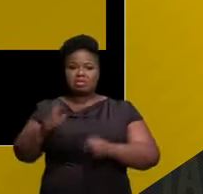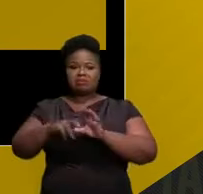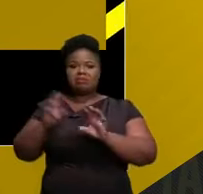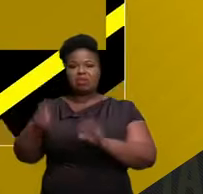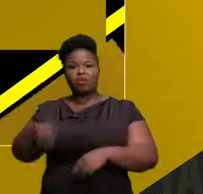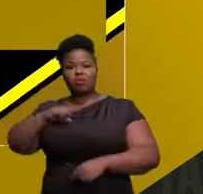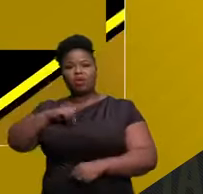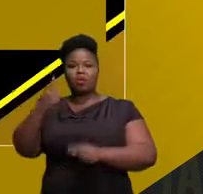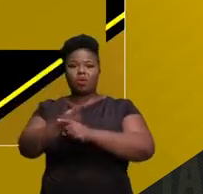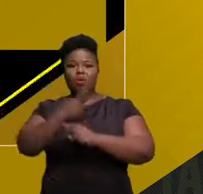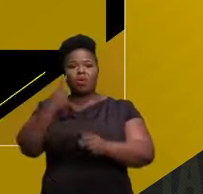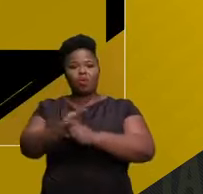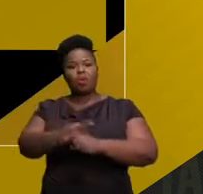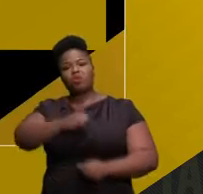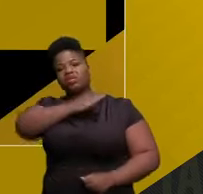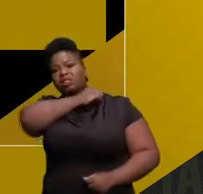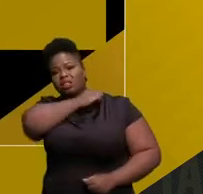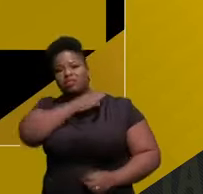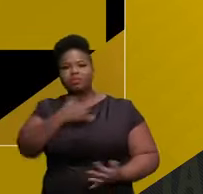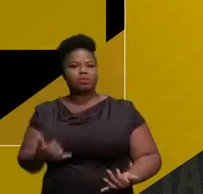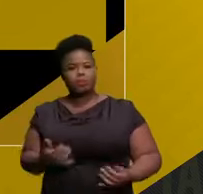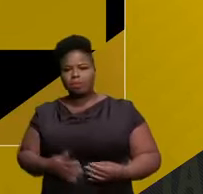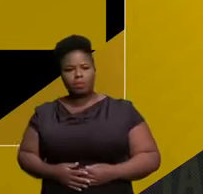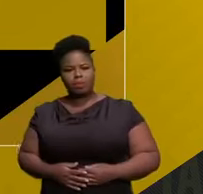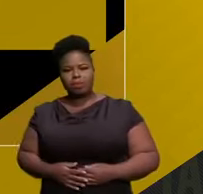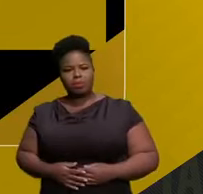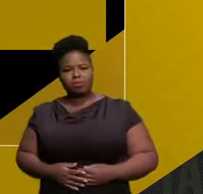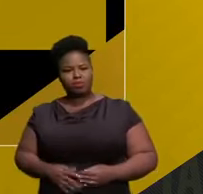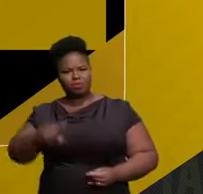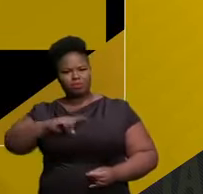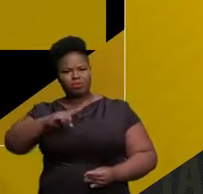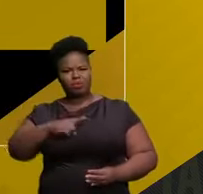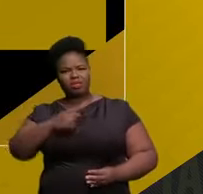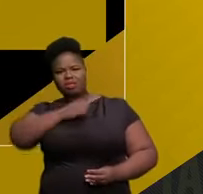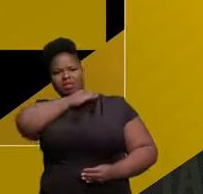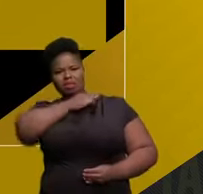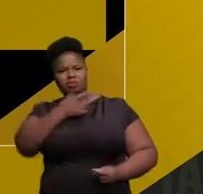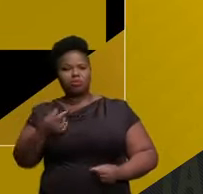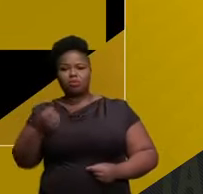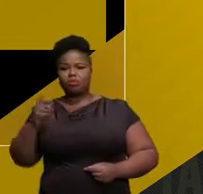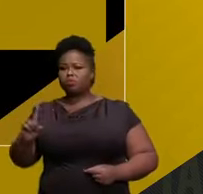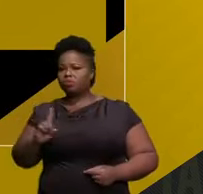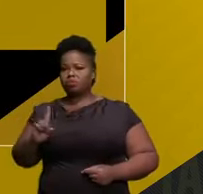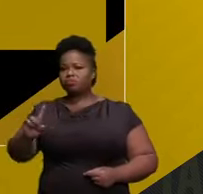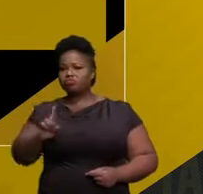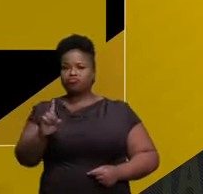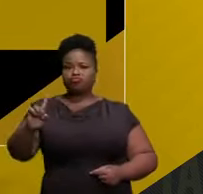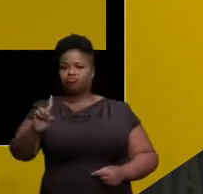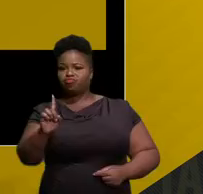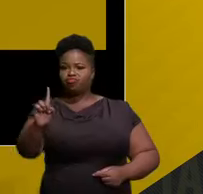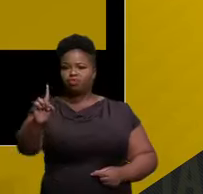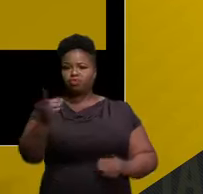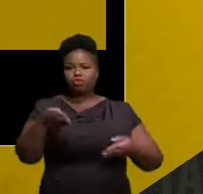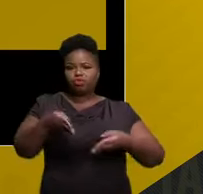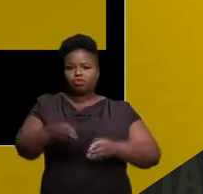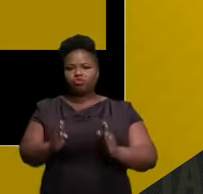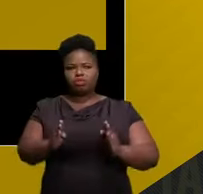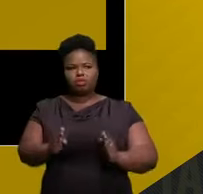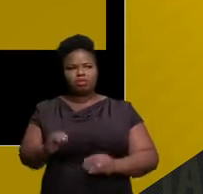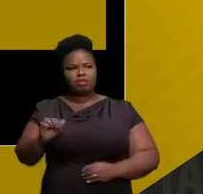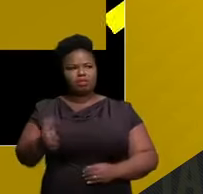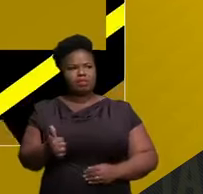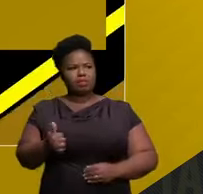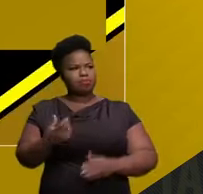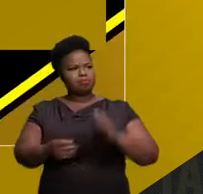bangibamba inkunzi. I can't imagine ubanjwa inkunzi, uzahambela, uyastroela emgwaqeni,